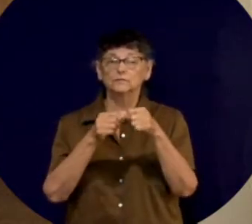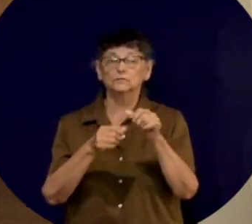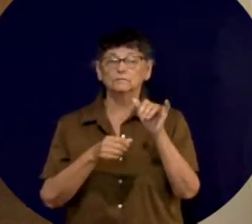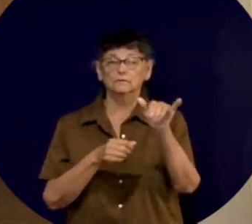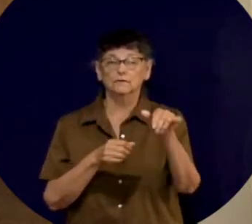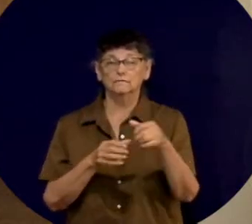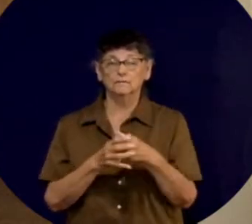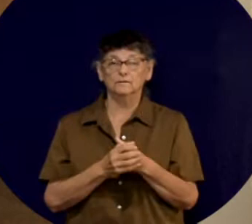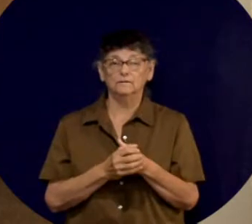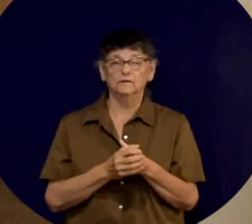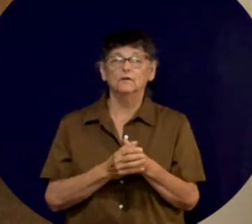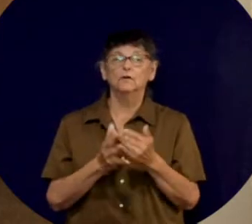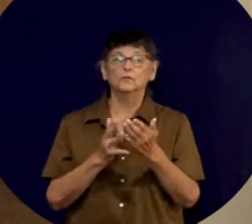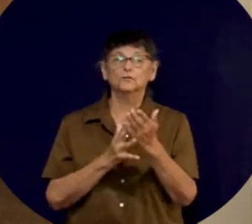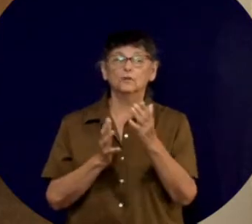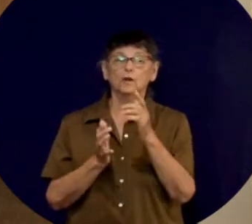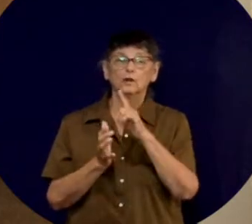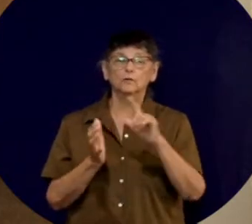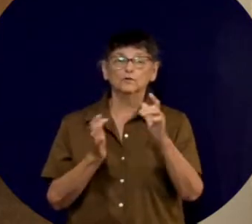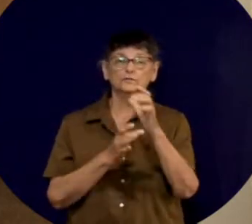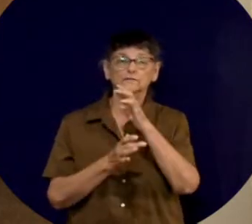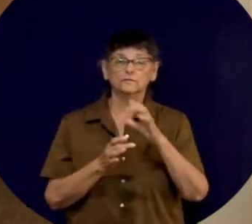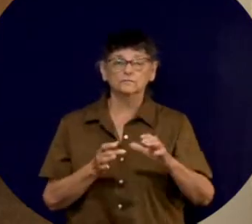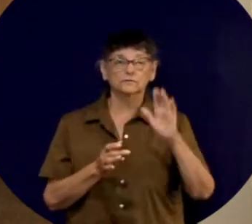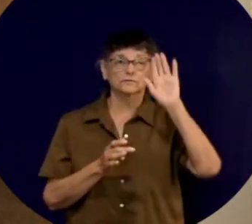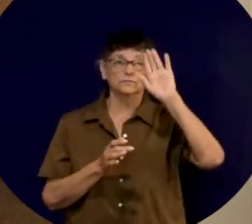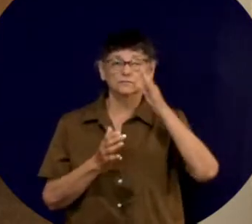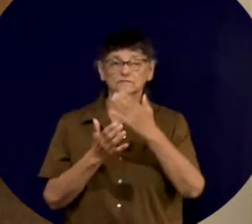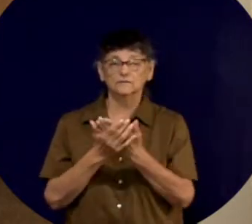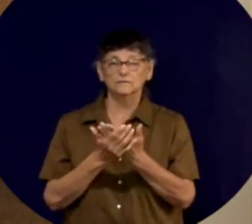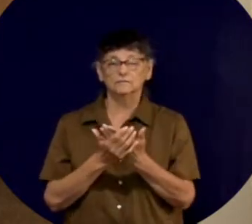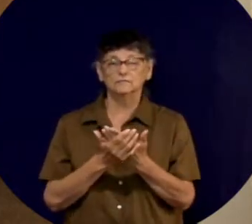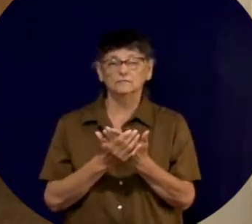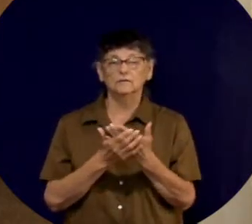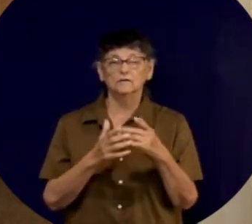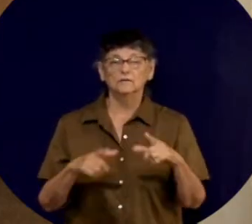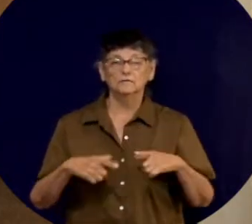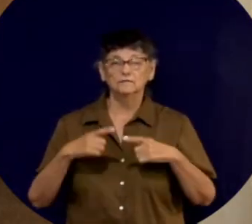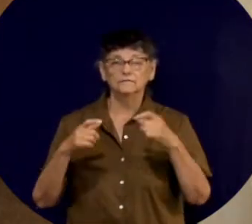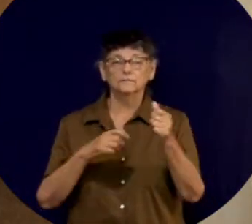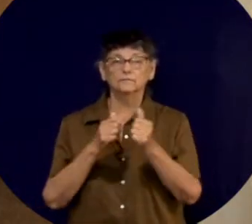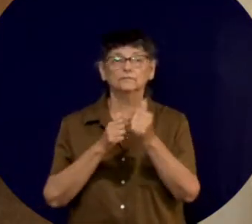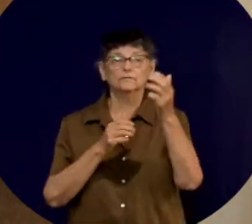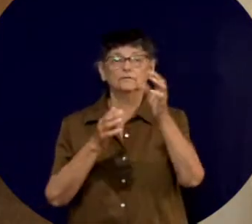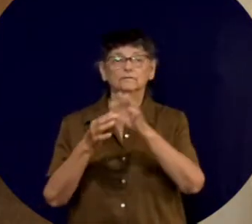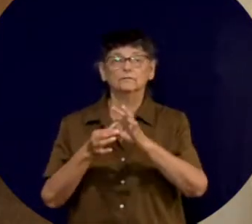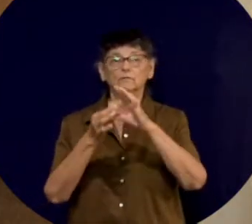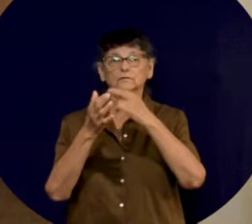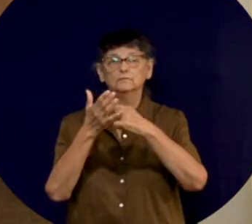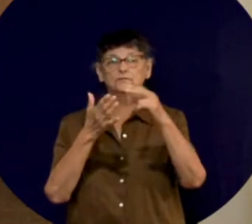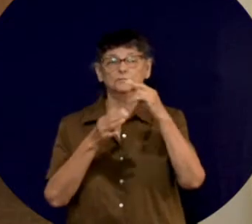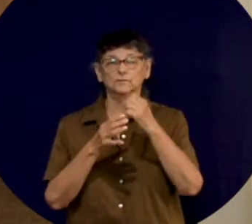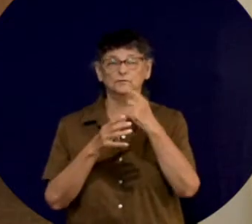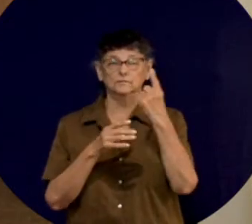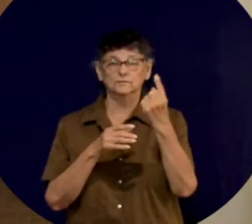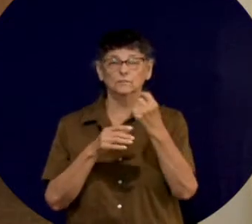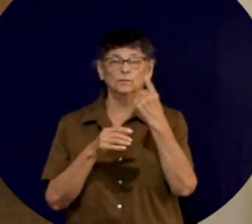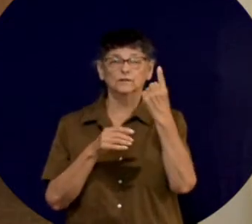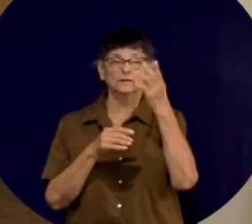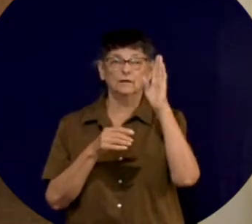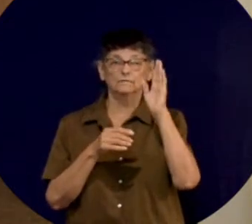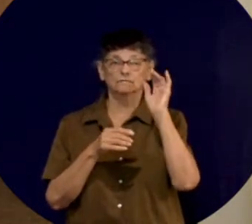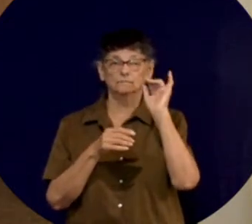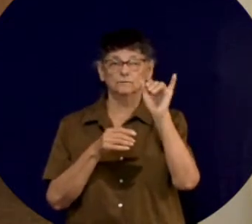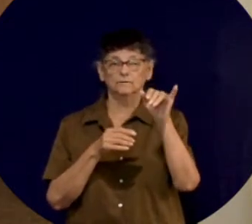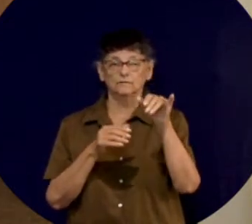forever. Through our Lord Jesus Christ, your Son, who lives and reigns with you in the unity of the Holy Spirit,